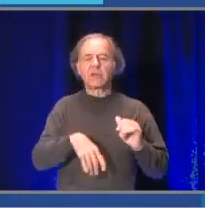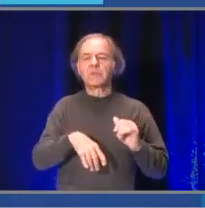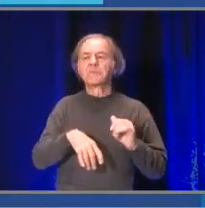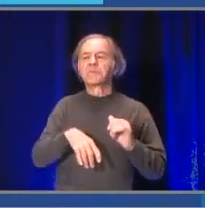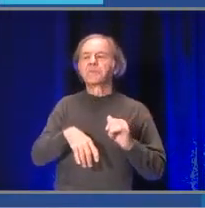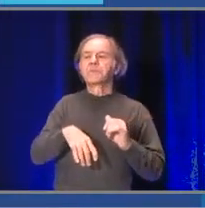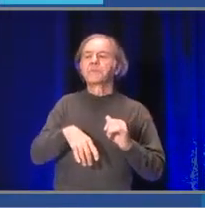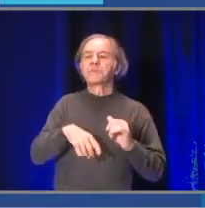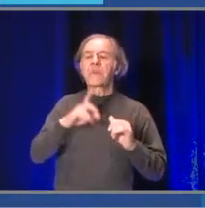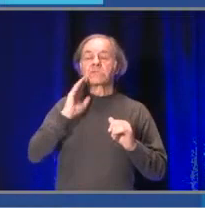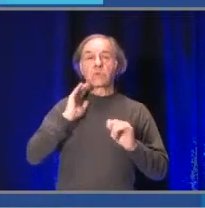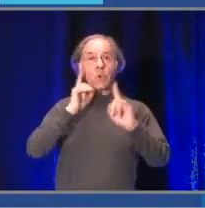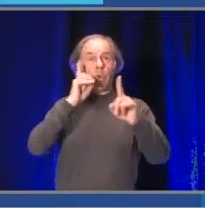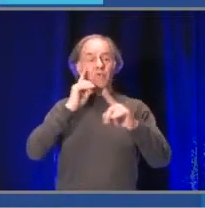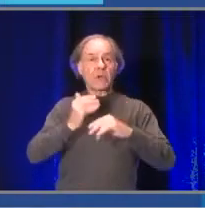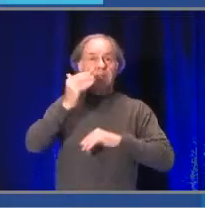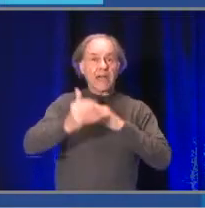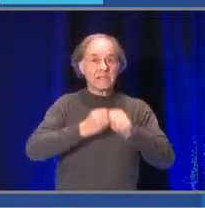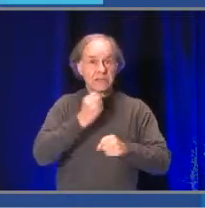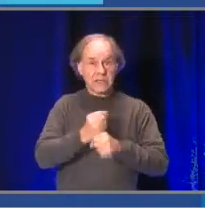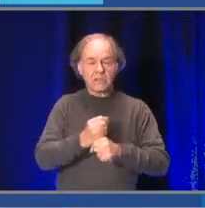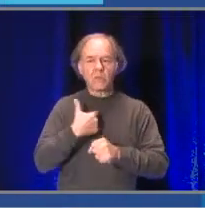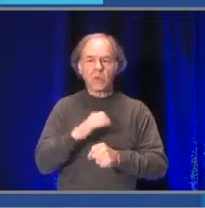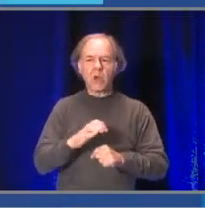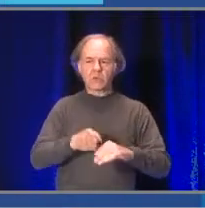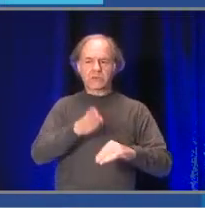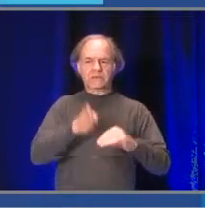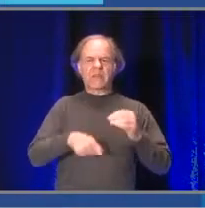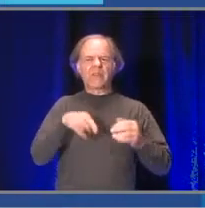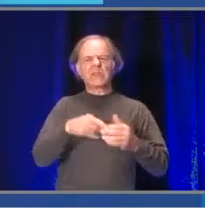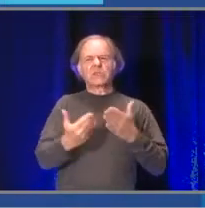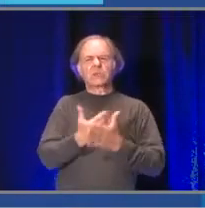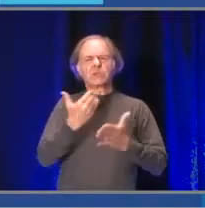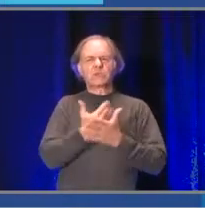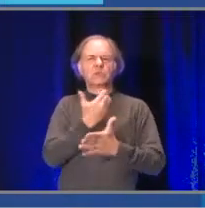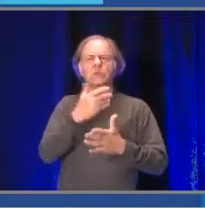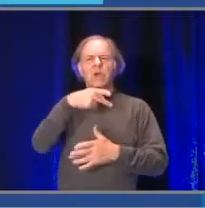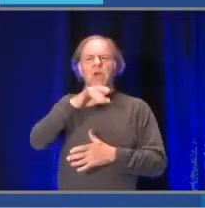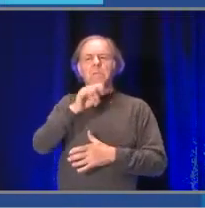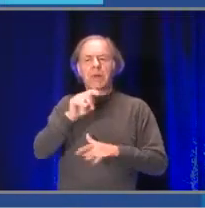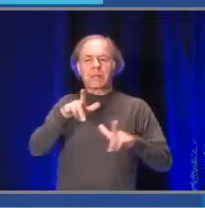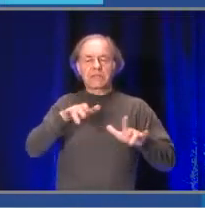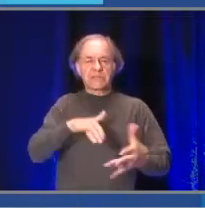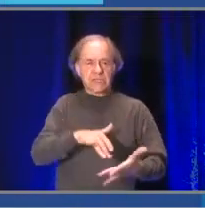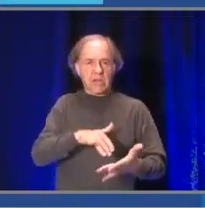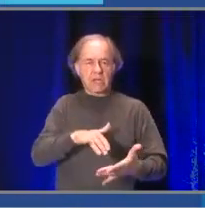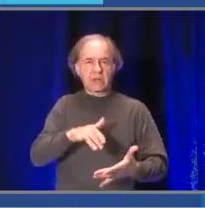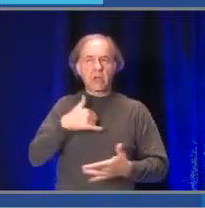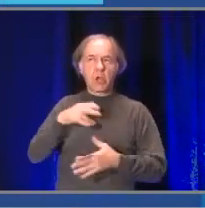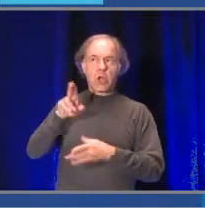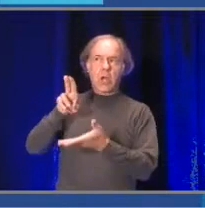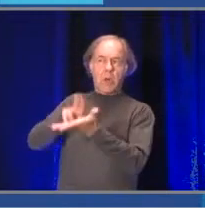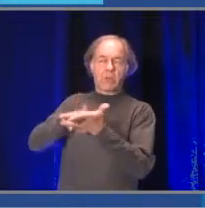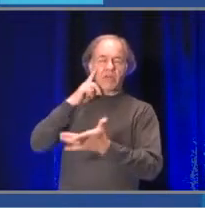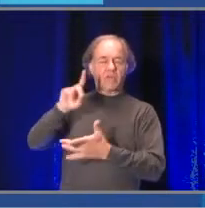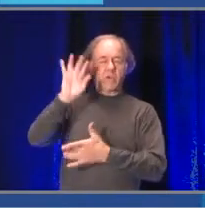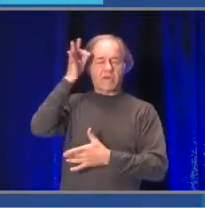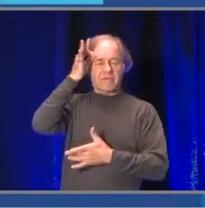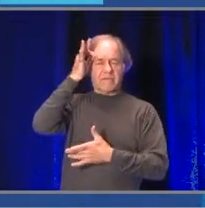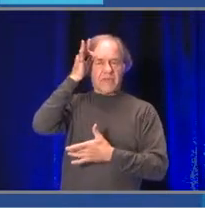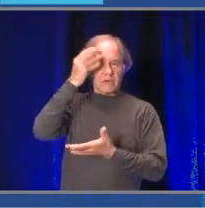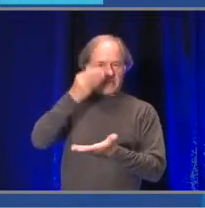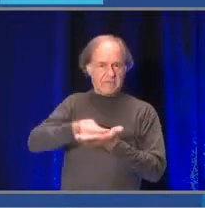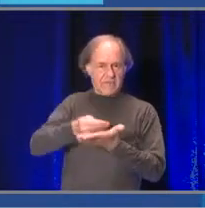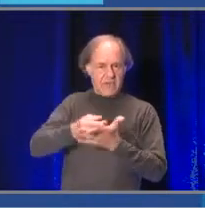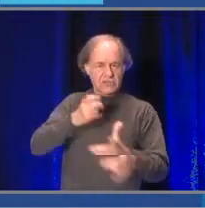reach in the next year? We're trying to complete this pilot study, apply for federal funding at the National Cancer